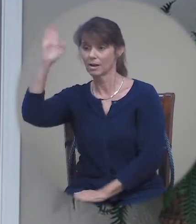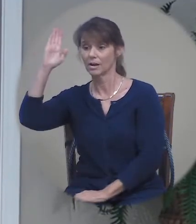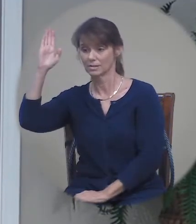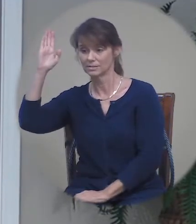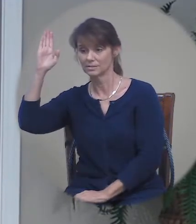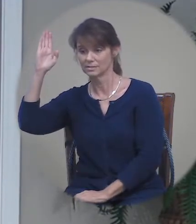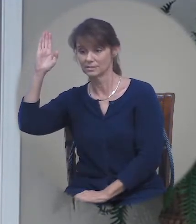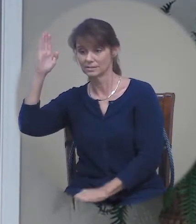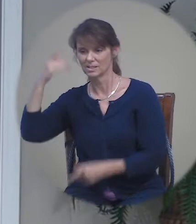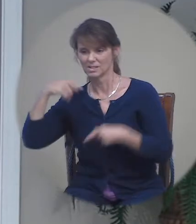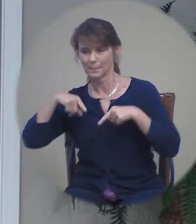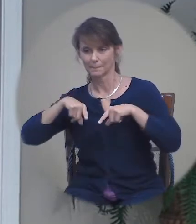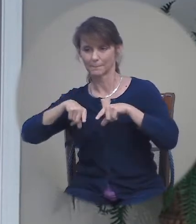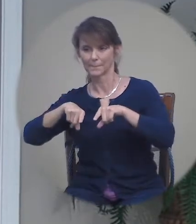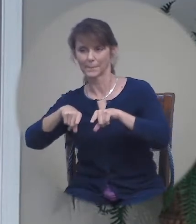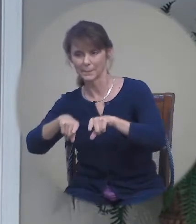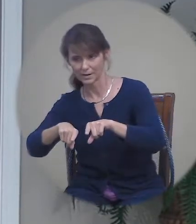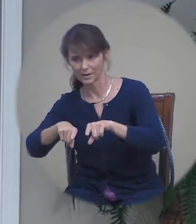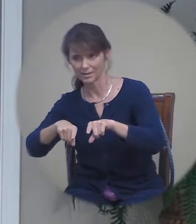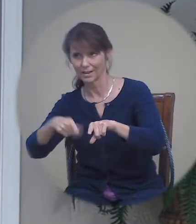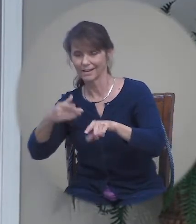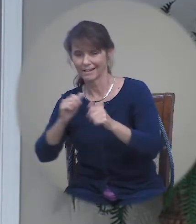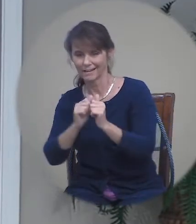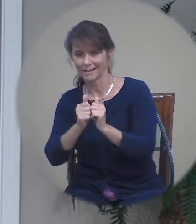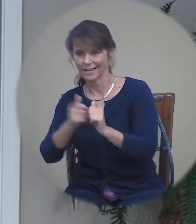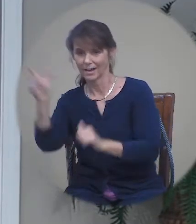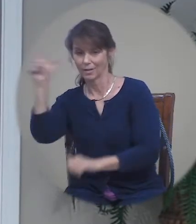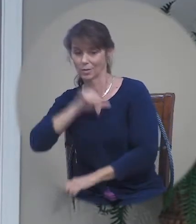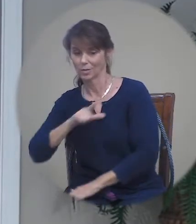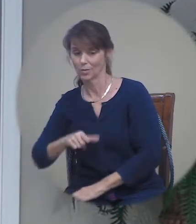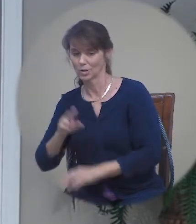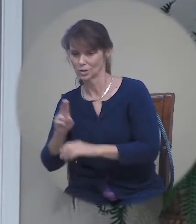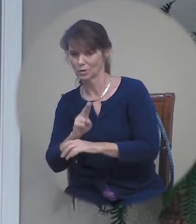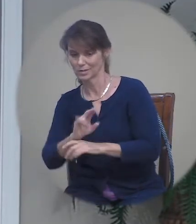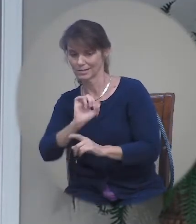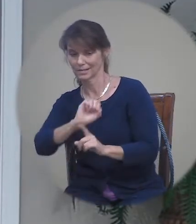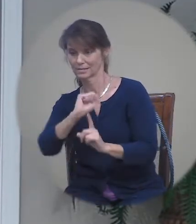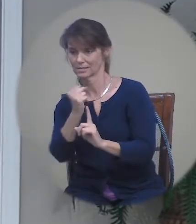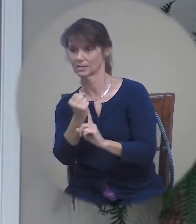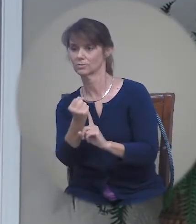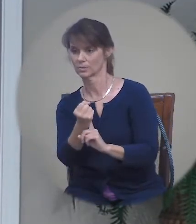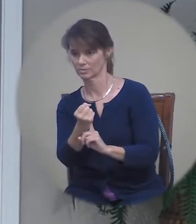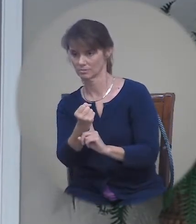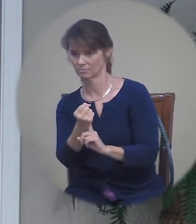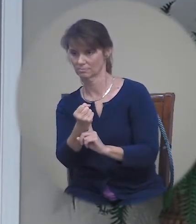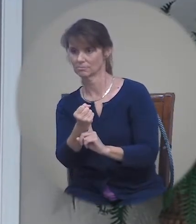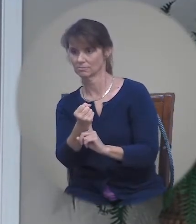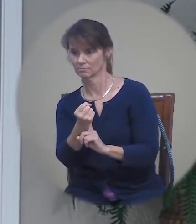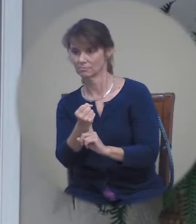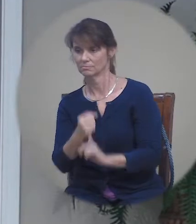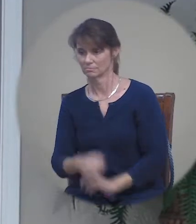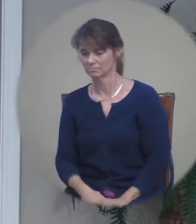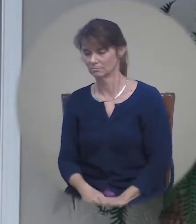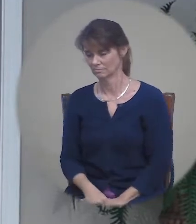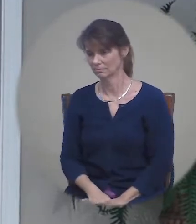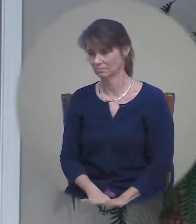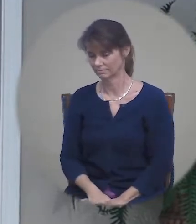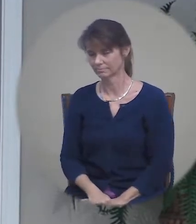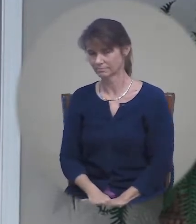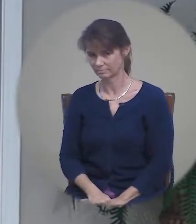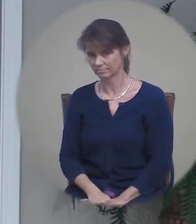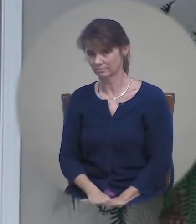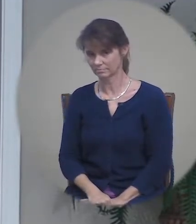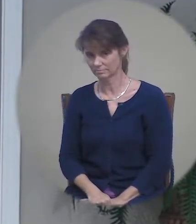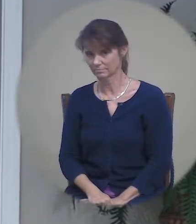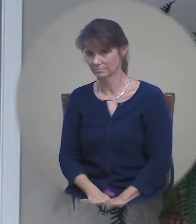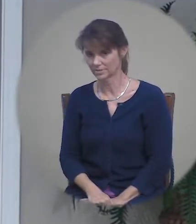a parallel there in how the Lord is using this, and we'll kind of look at that a little bit more. The second part, it could be very likely. I don't know